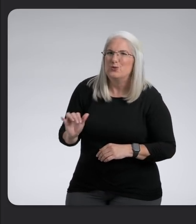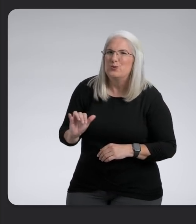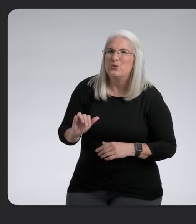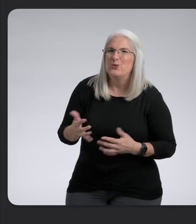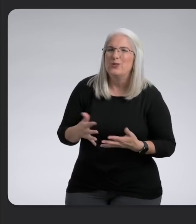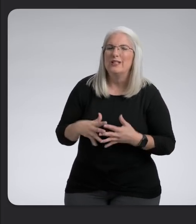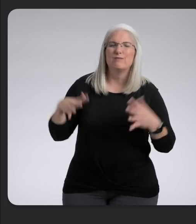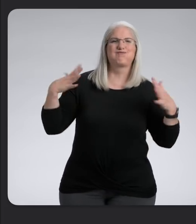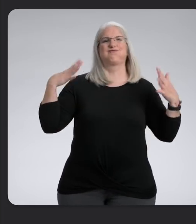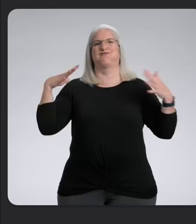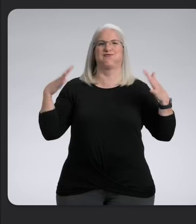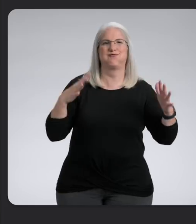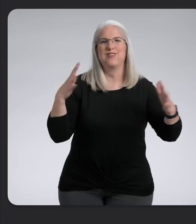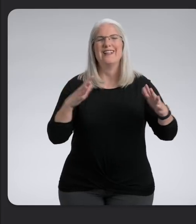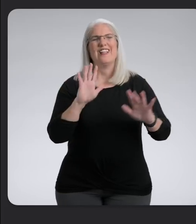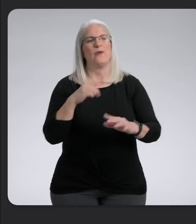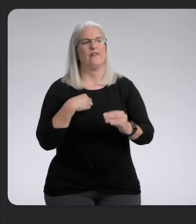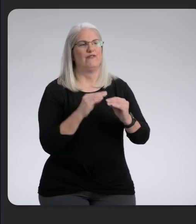fix this.